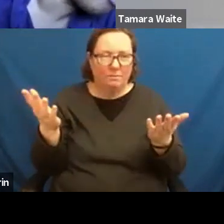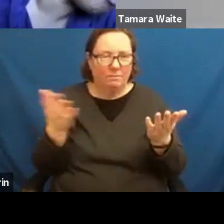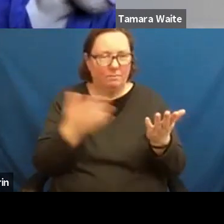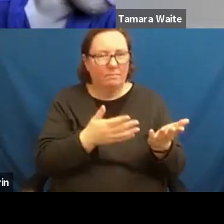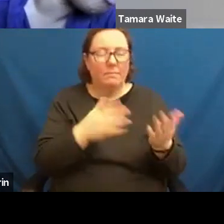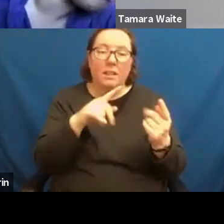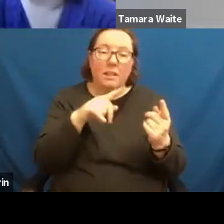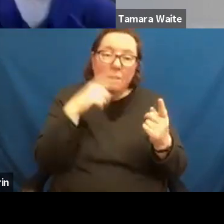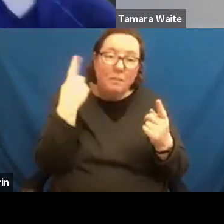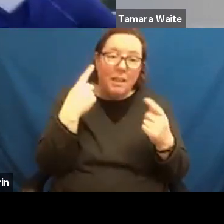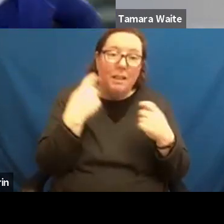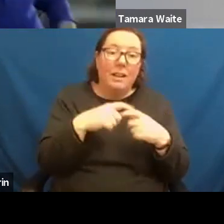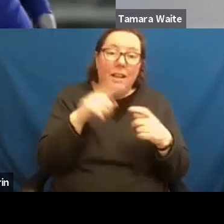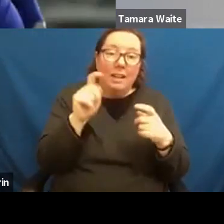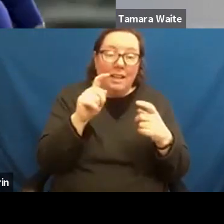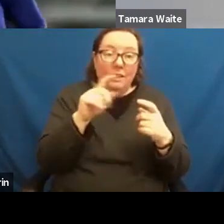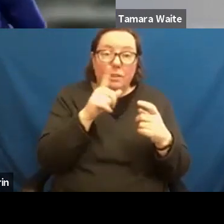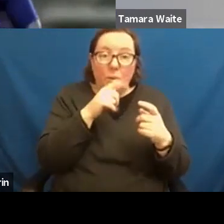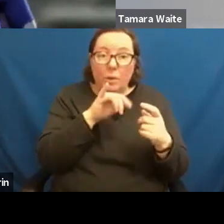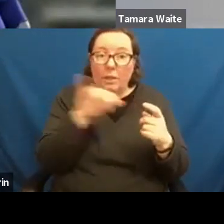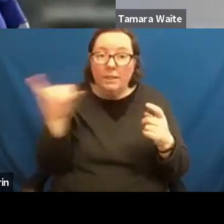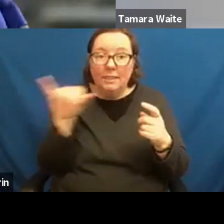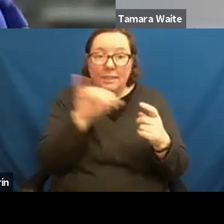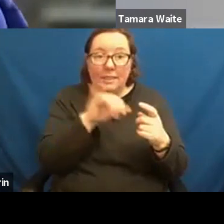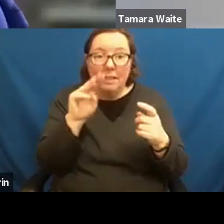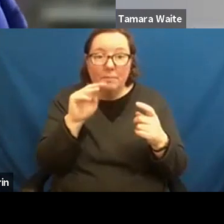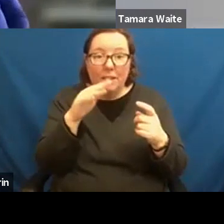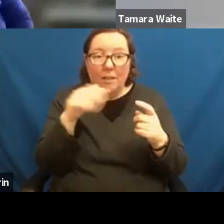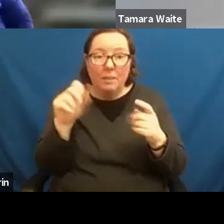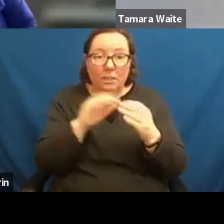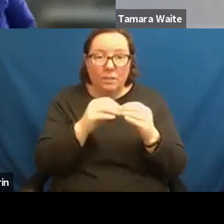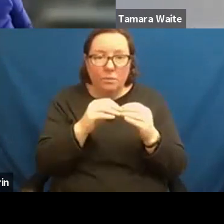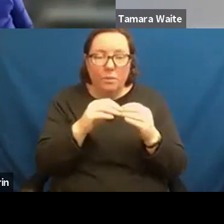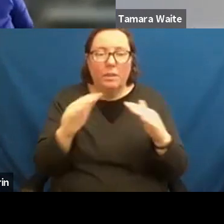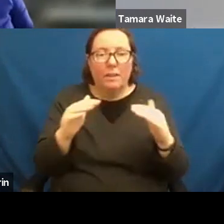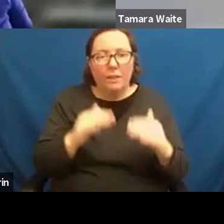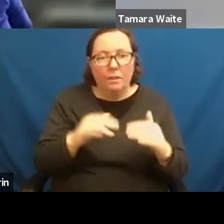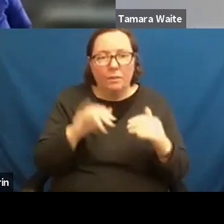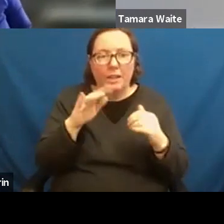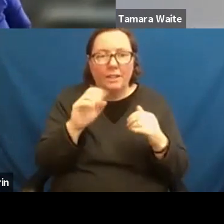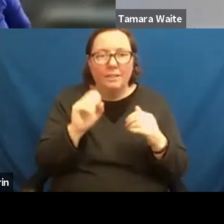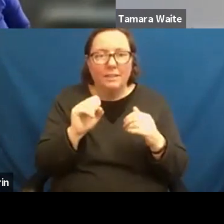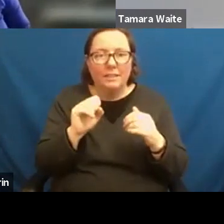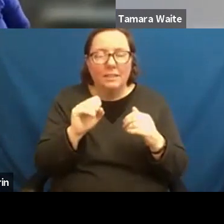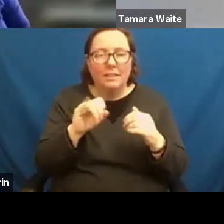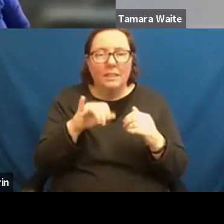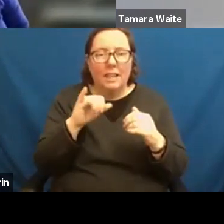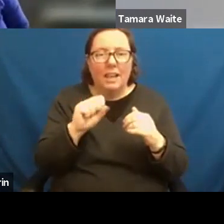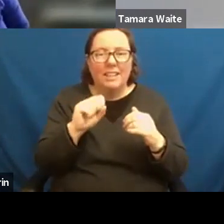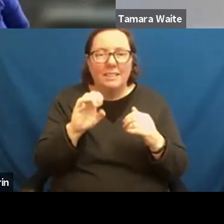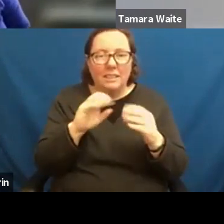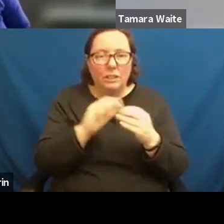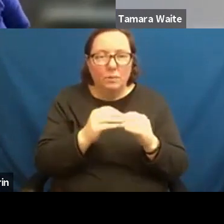Latinx students with the same MCAS scores obtain lower ISEE scores. And this is